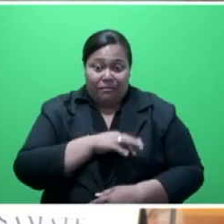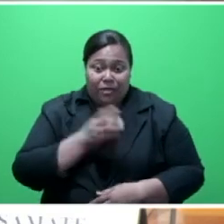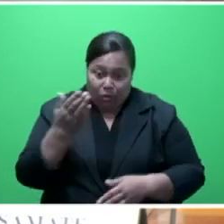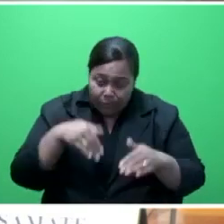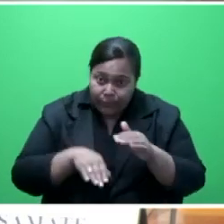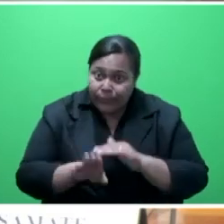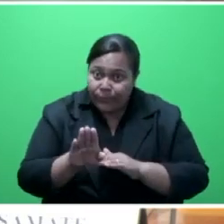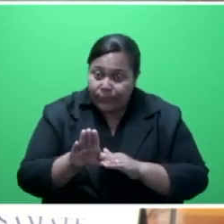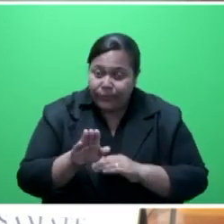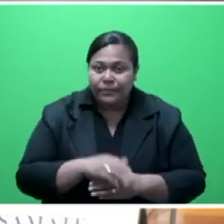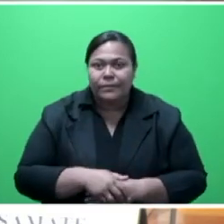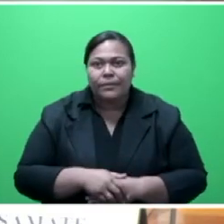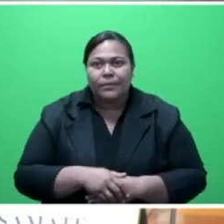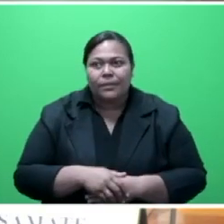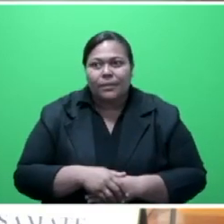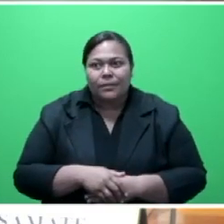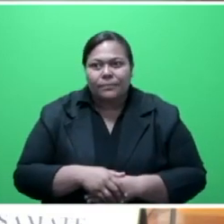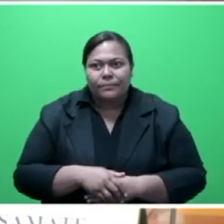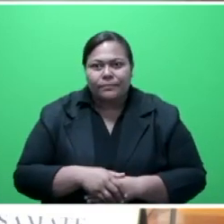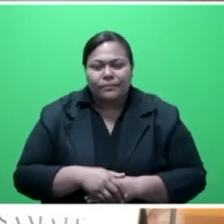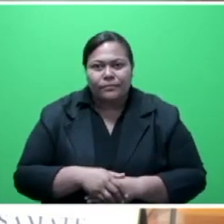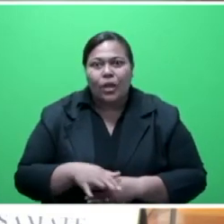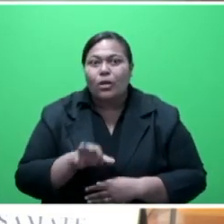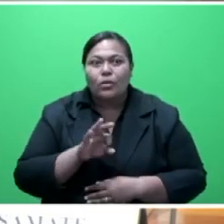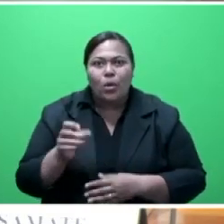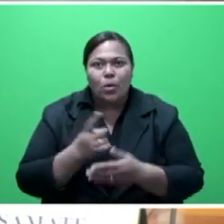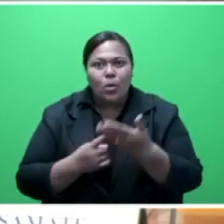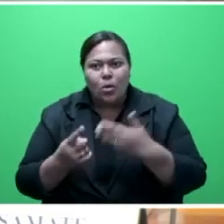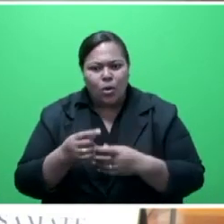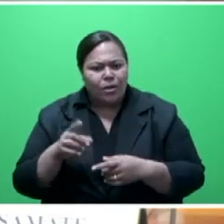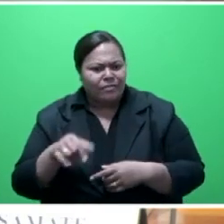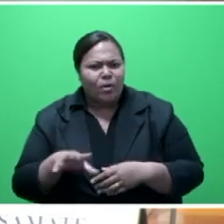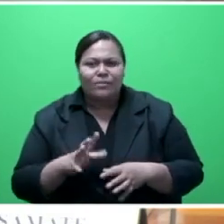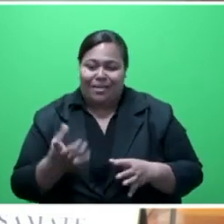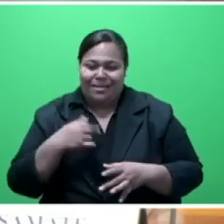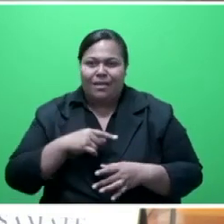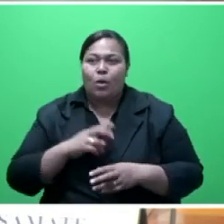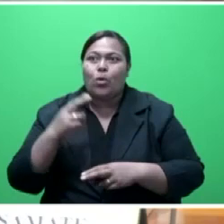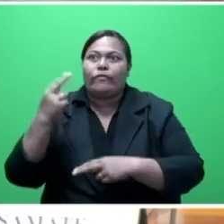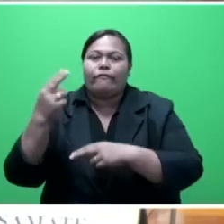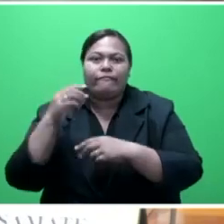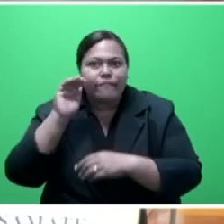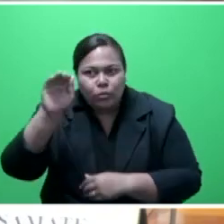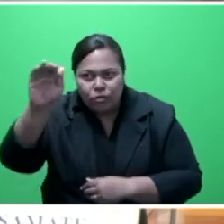only be felt as our economy steadily recovers, they will be intergenerational.